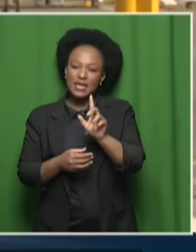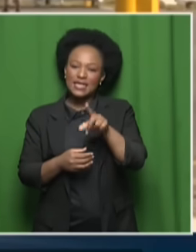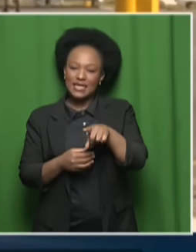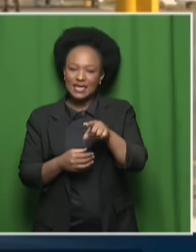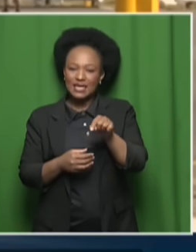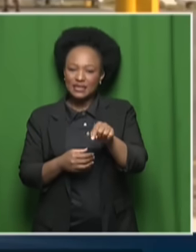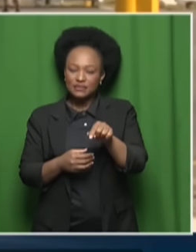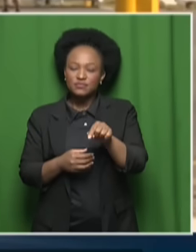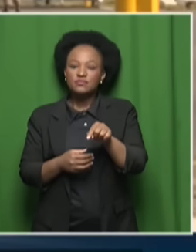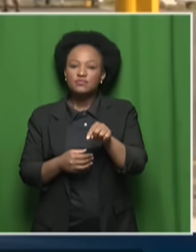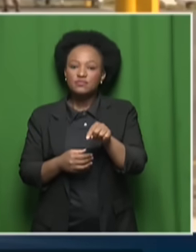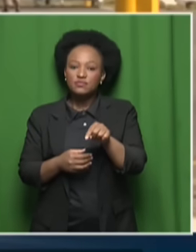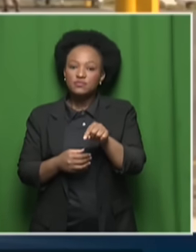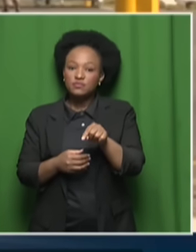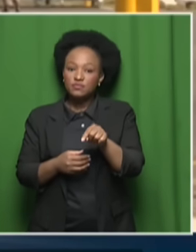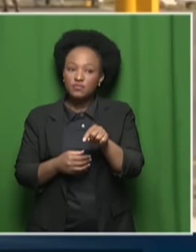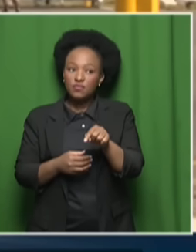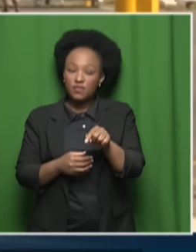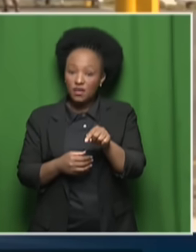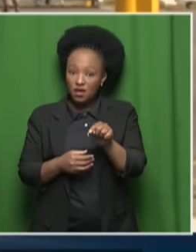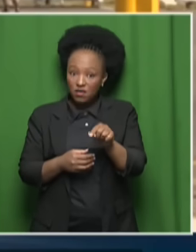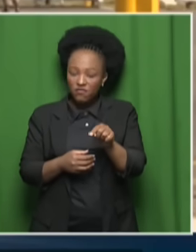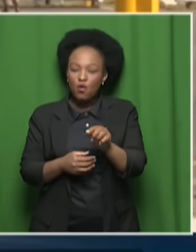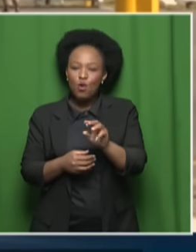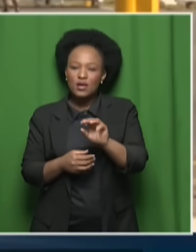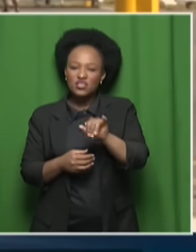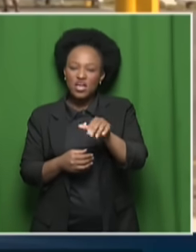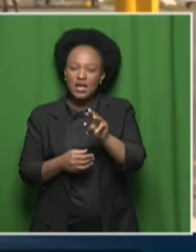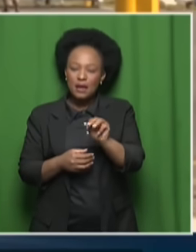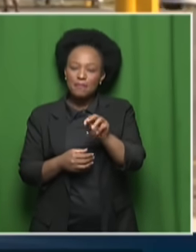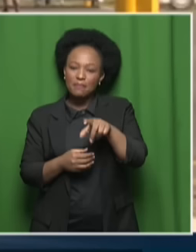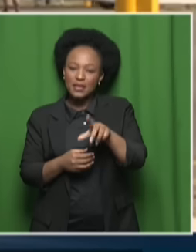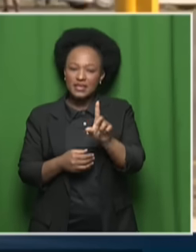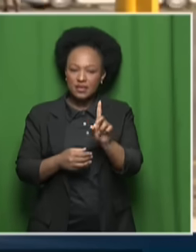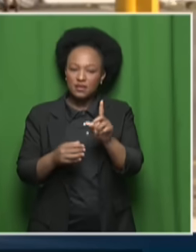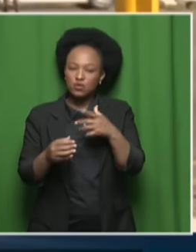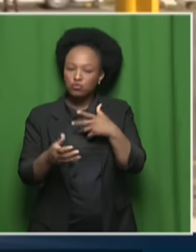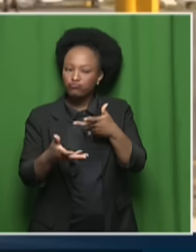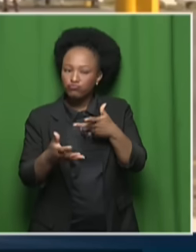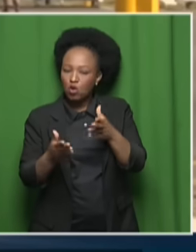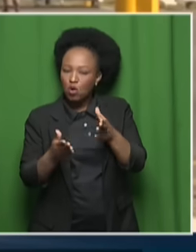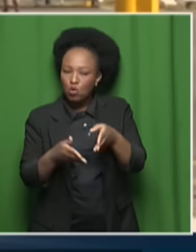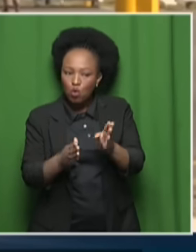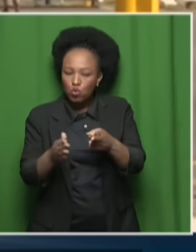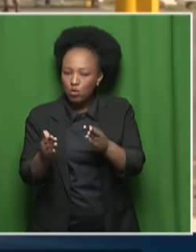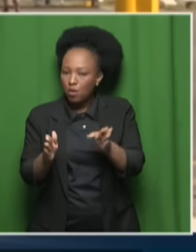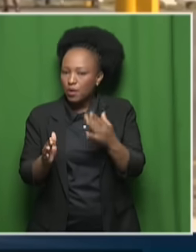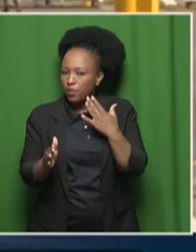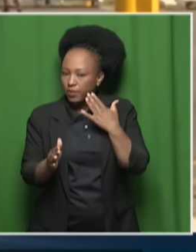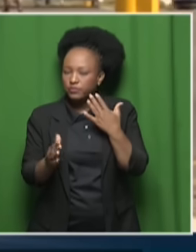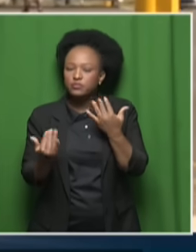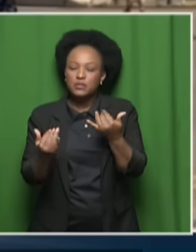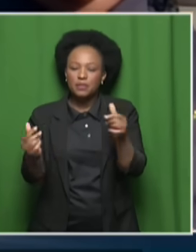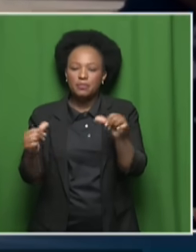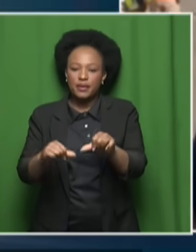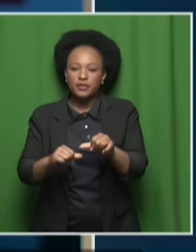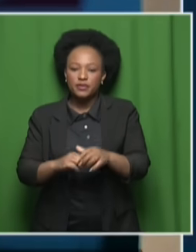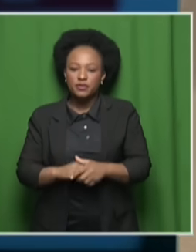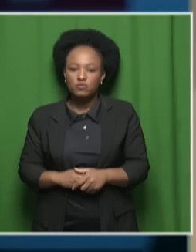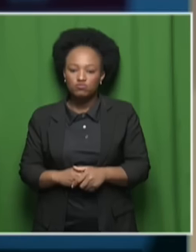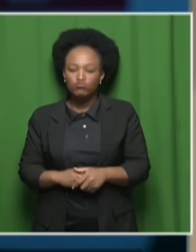to tell us about the traffic and when the roads will be opened. But for now, back to you in studio, Sakina. Well, thanks so much to